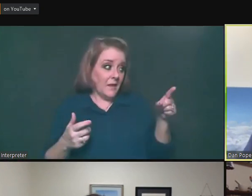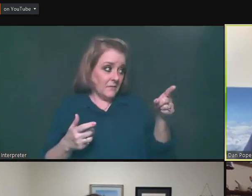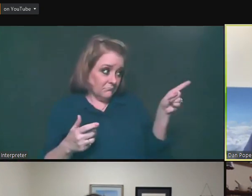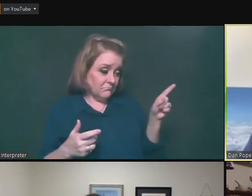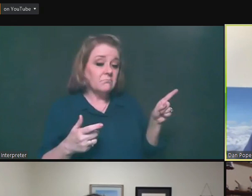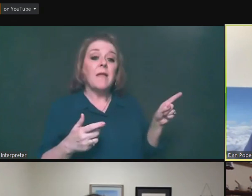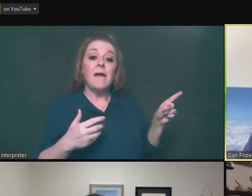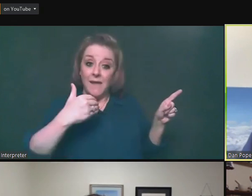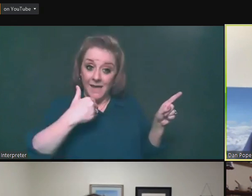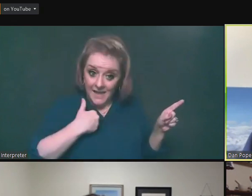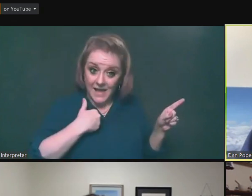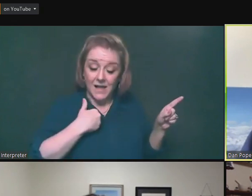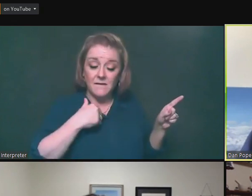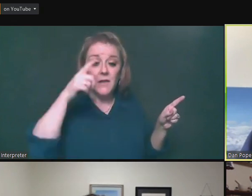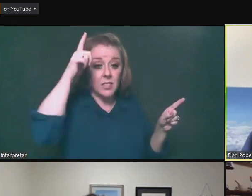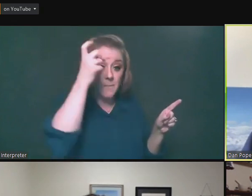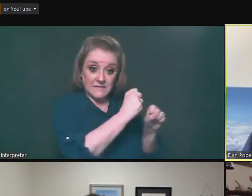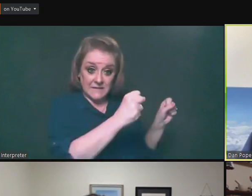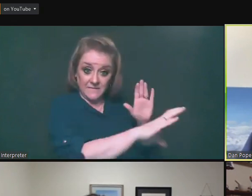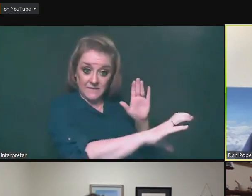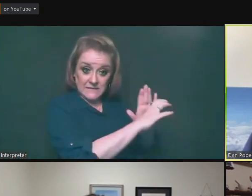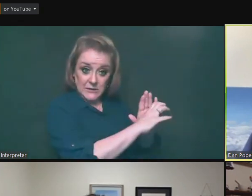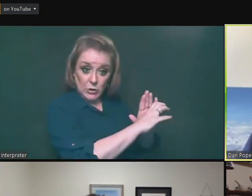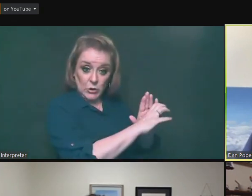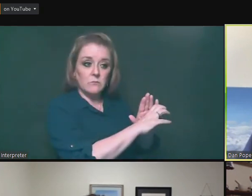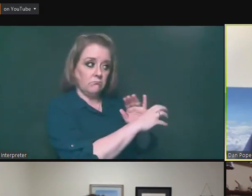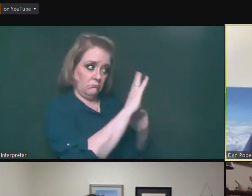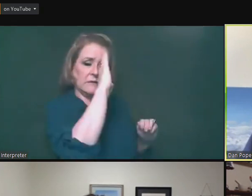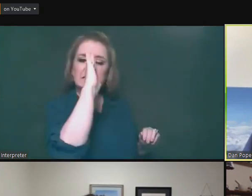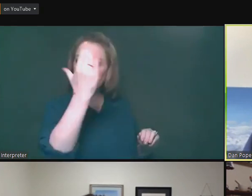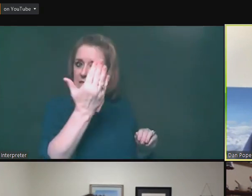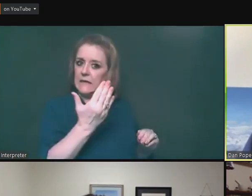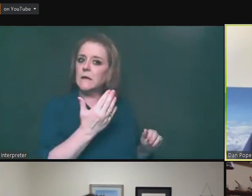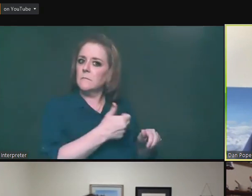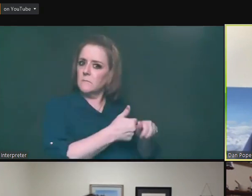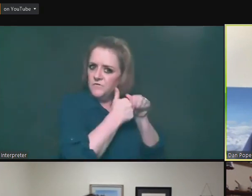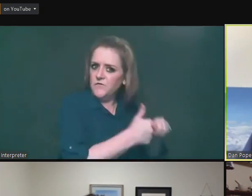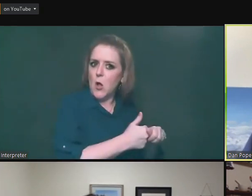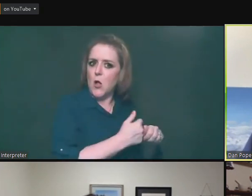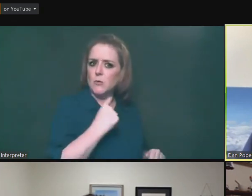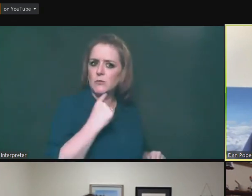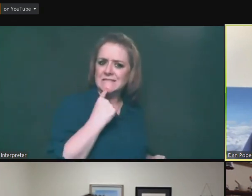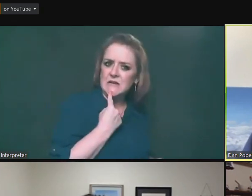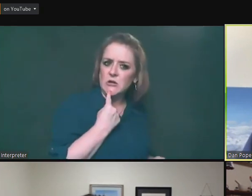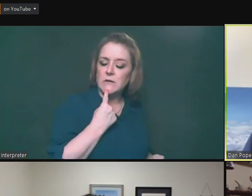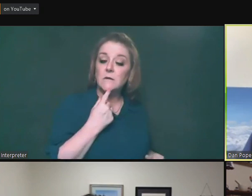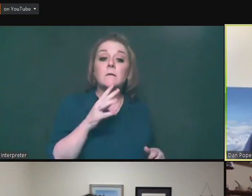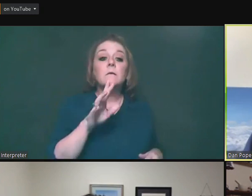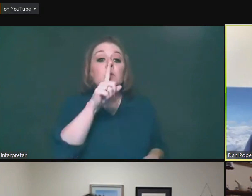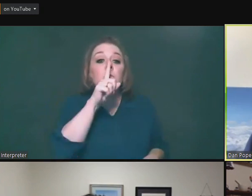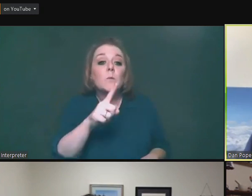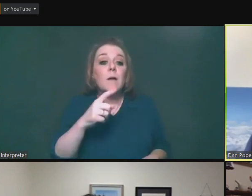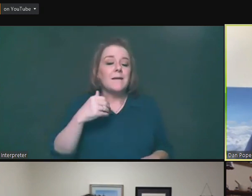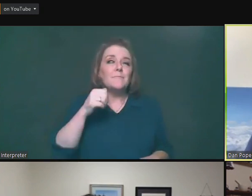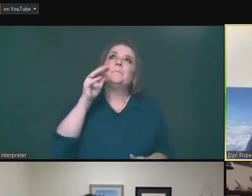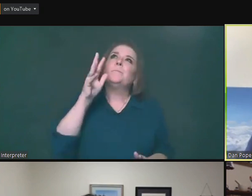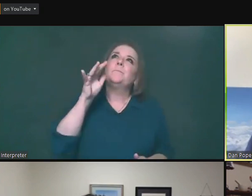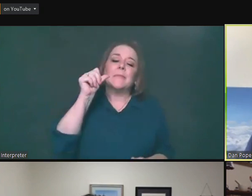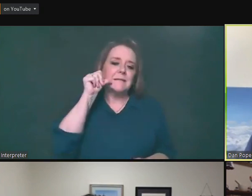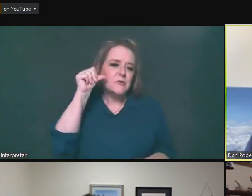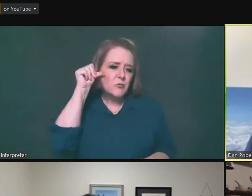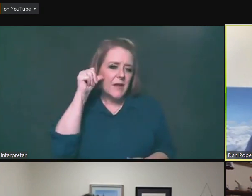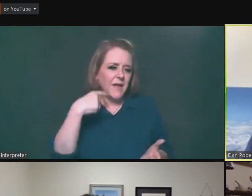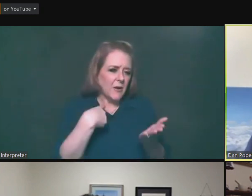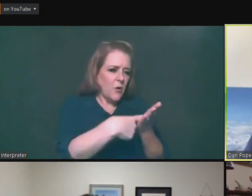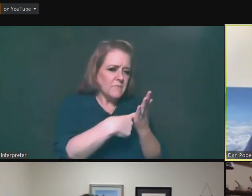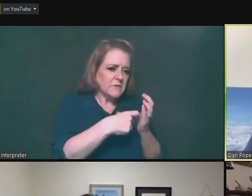Lubbock Safe are taking it very seriously. In fact, I was at had a conversation yesterday with a business